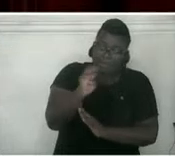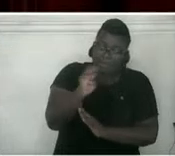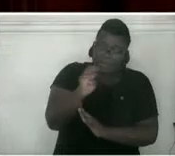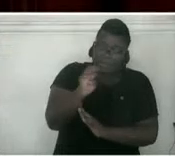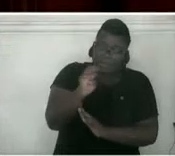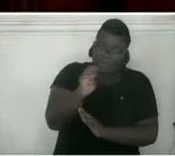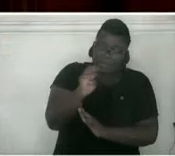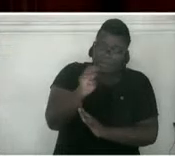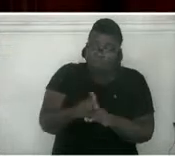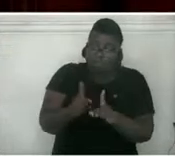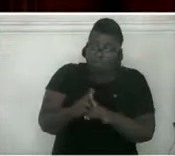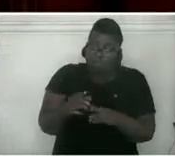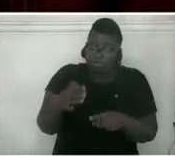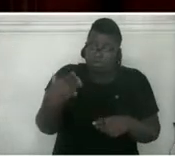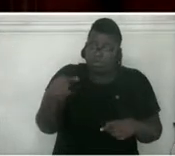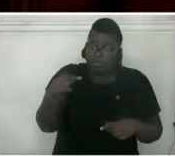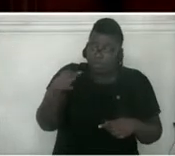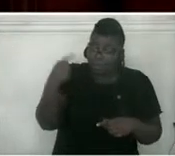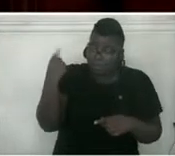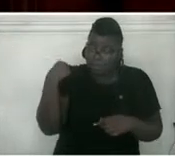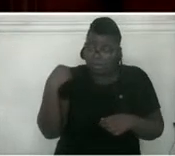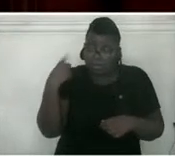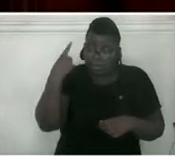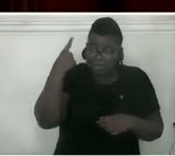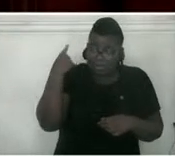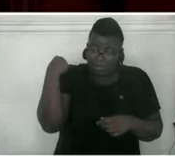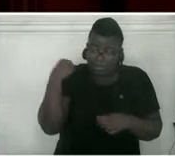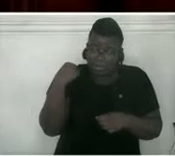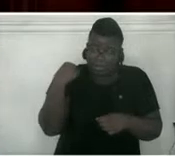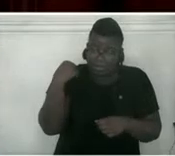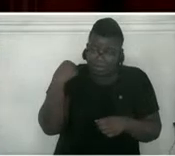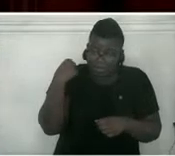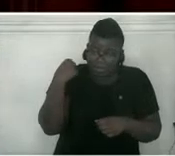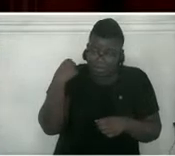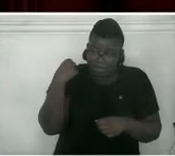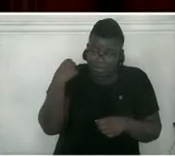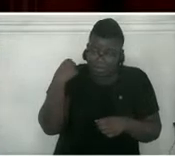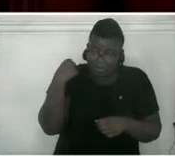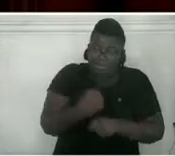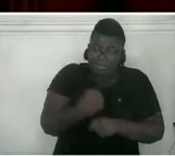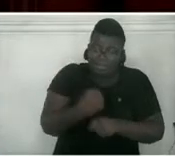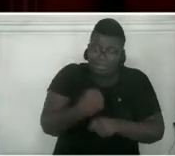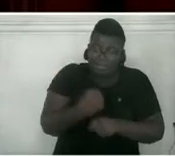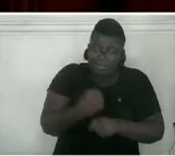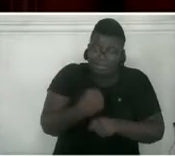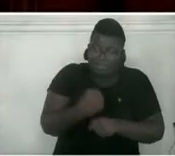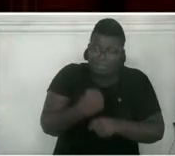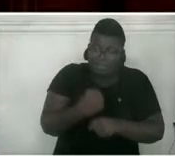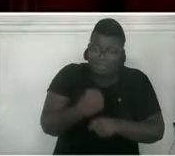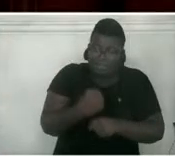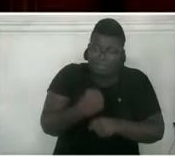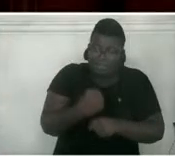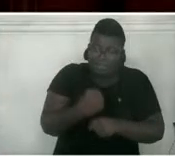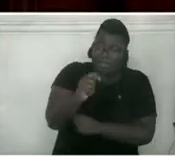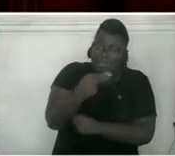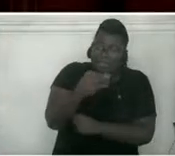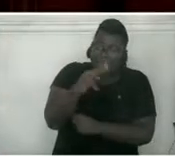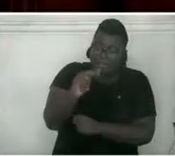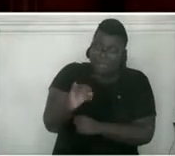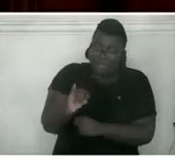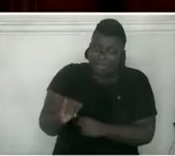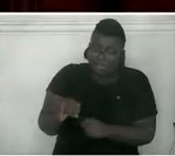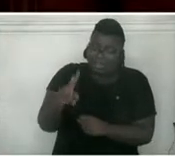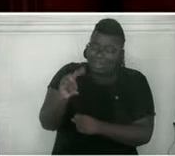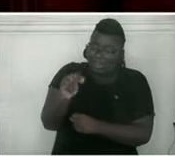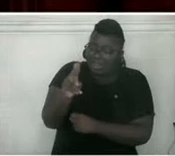coming financial year, the department will fully operationalize the marketing nursery, and 2 new